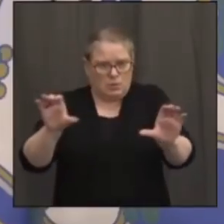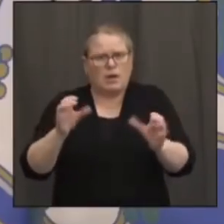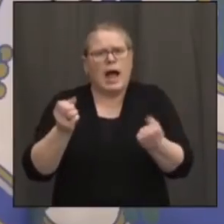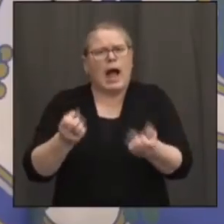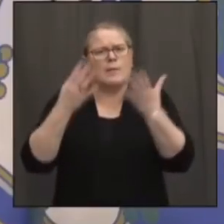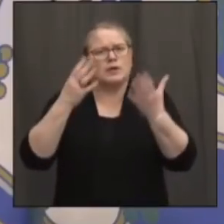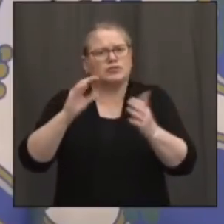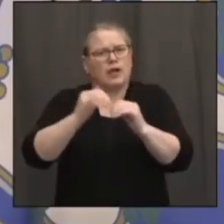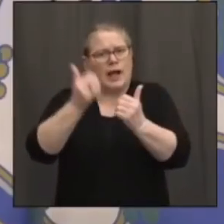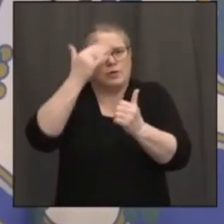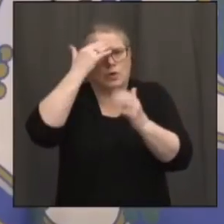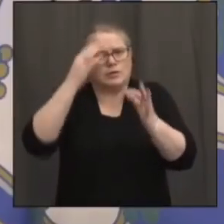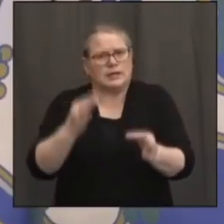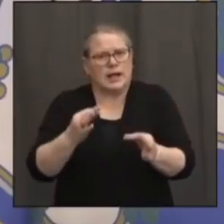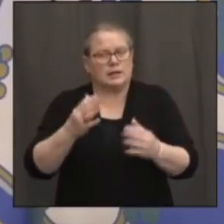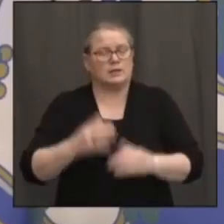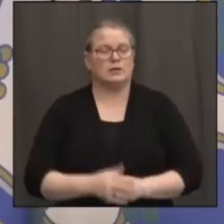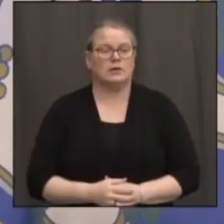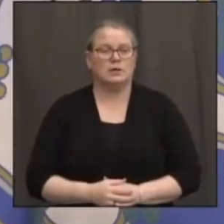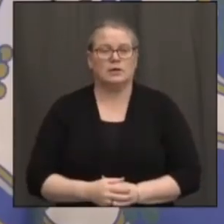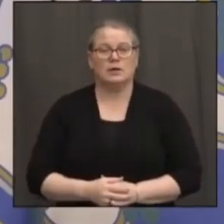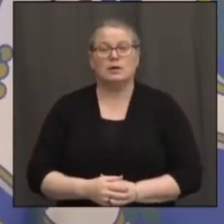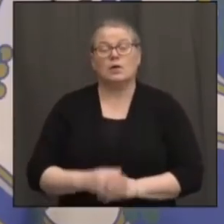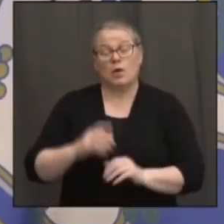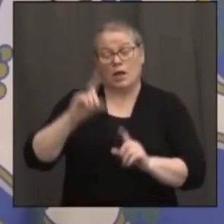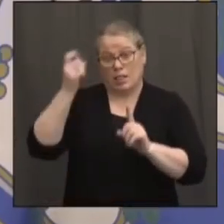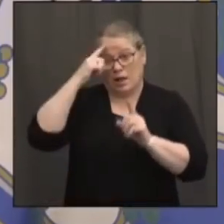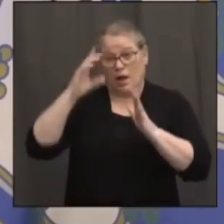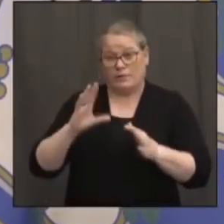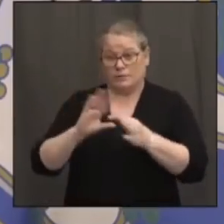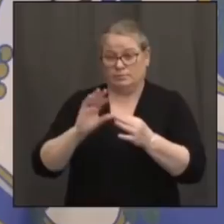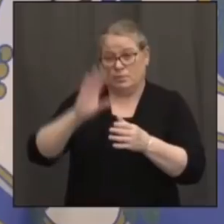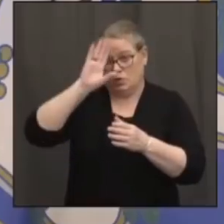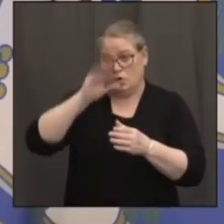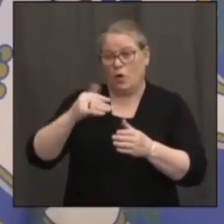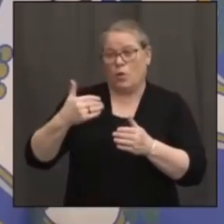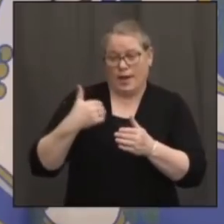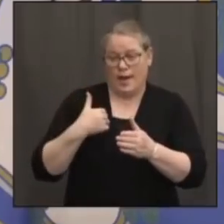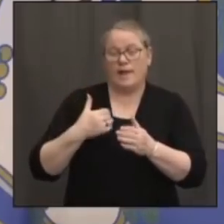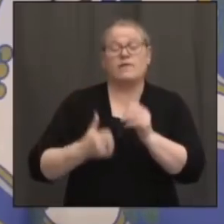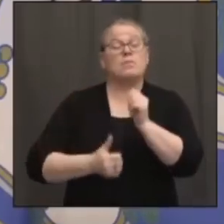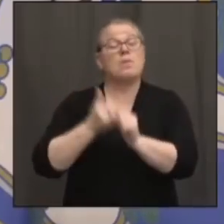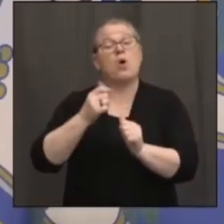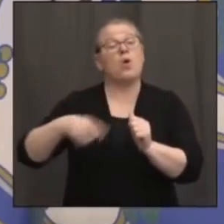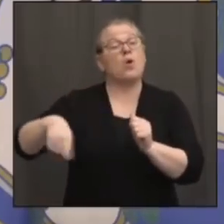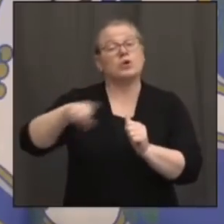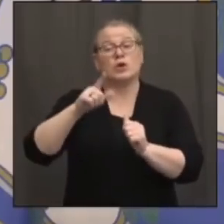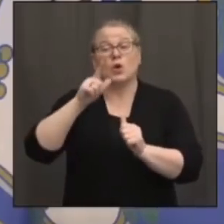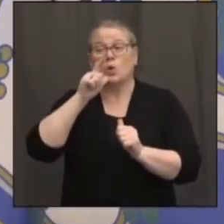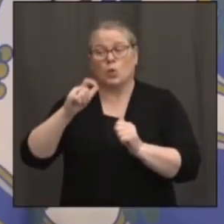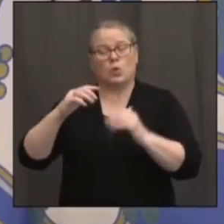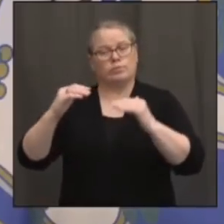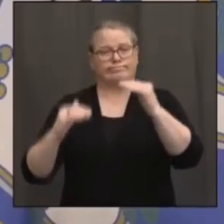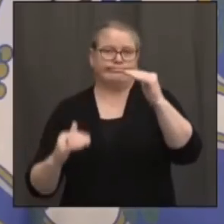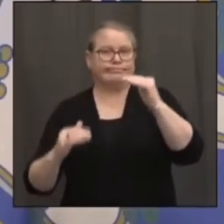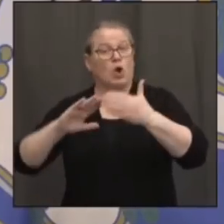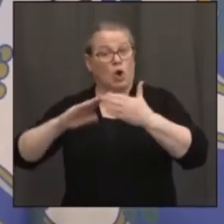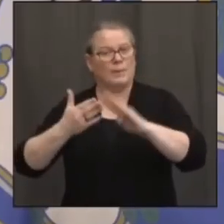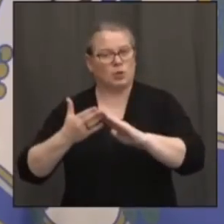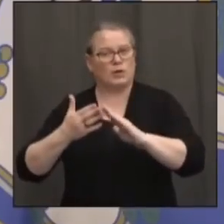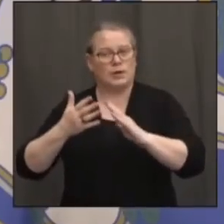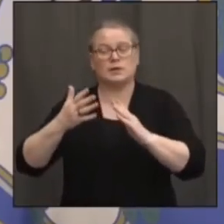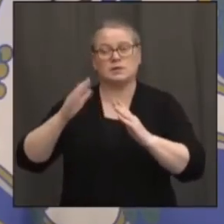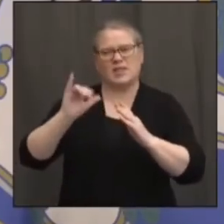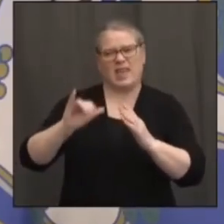the most socially vulnerable communities, and that's about a 25% allocation there. And then the bulk